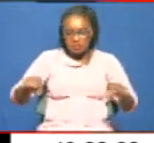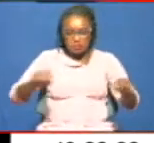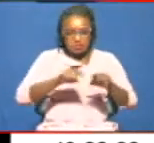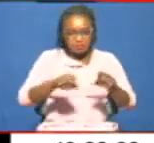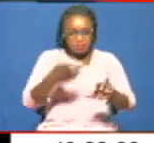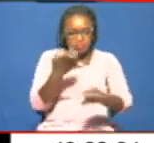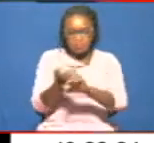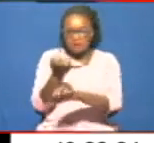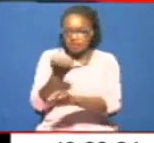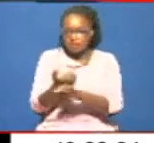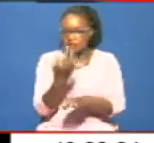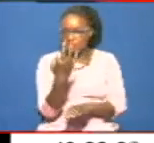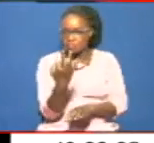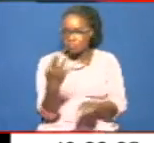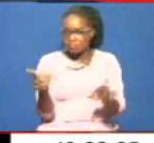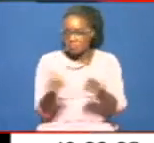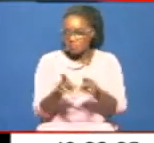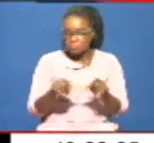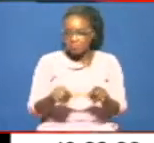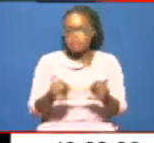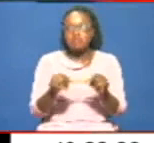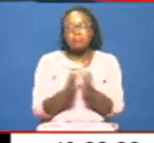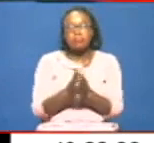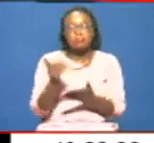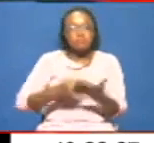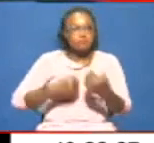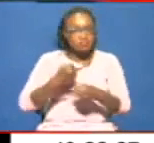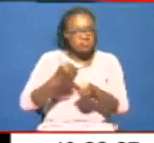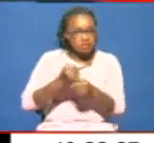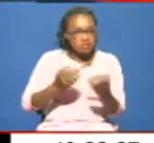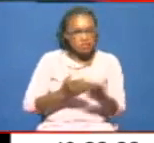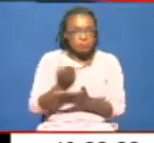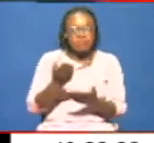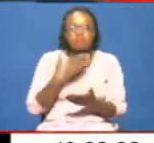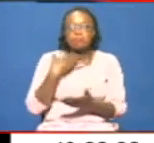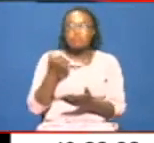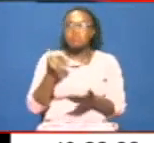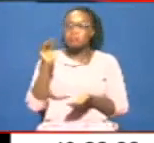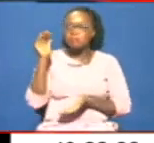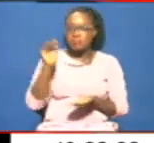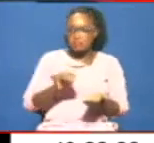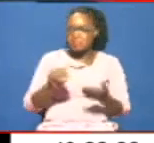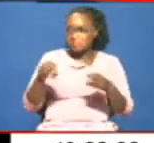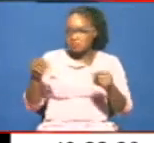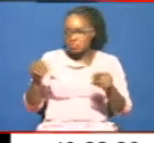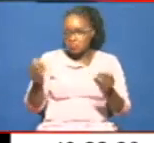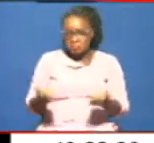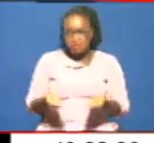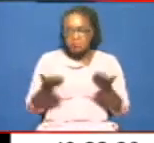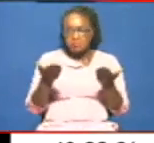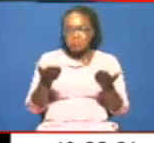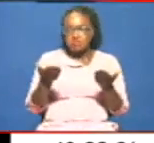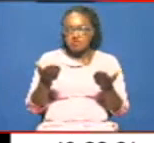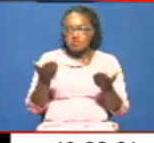still need to cook. So what can be done to ensure that the demand is brought down or the quality is improved for